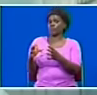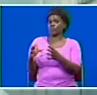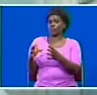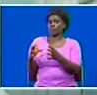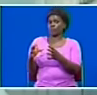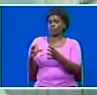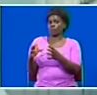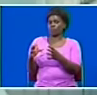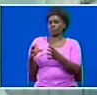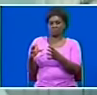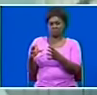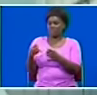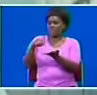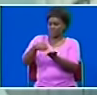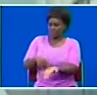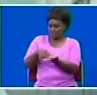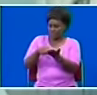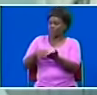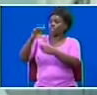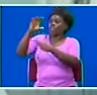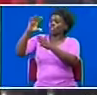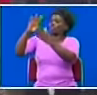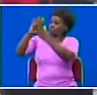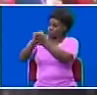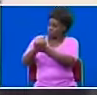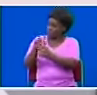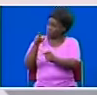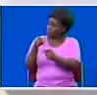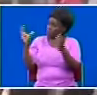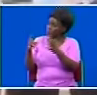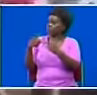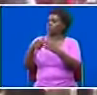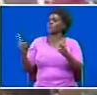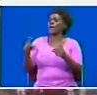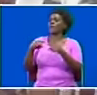weekly Fuangamati insisted that it was the Jubilee crowd that started the chaos.